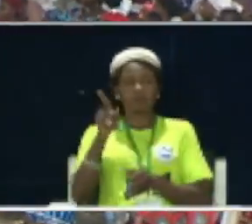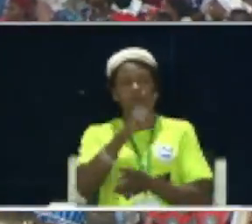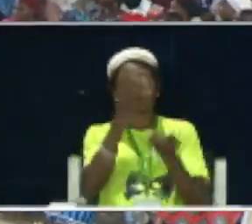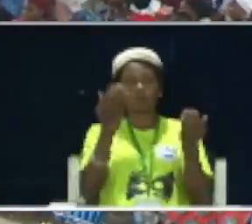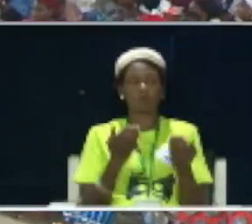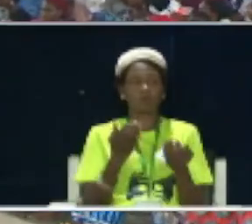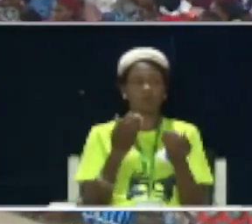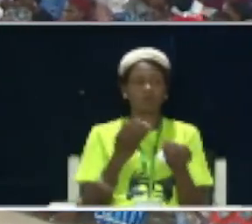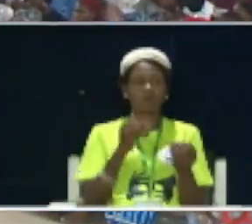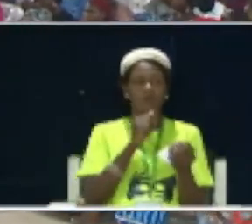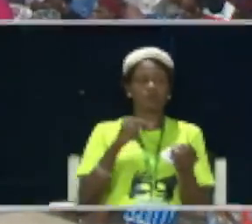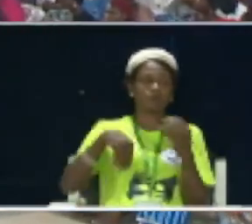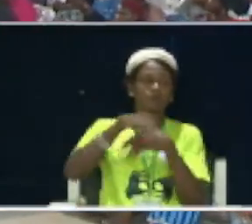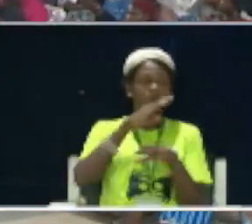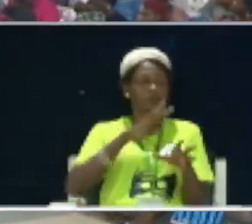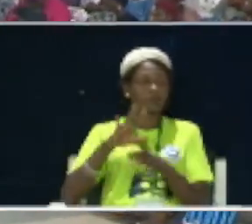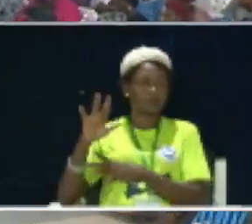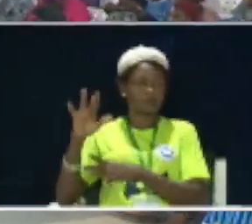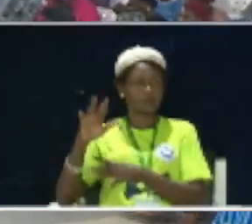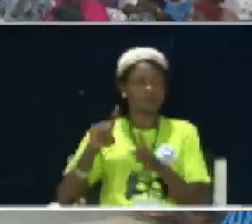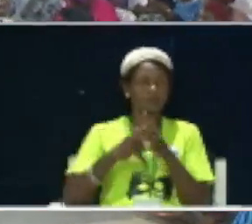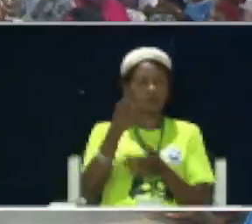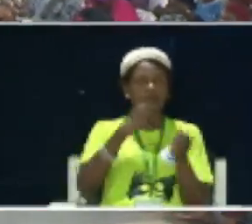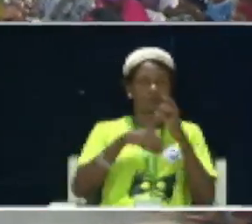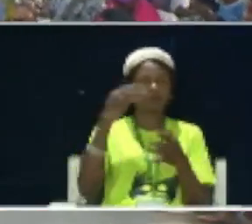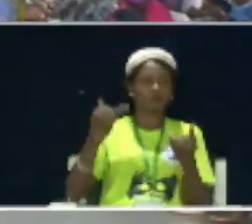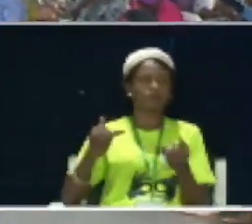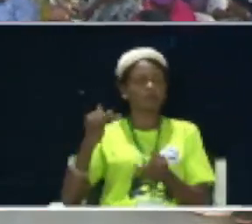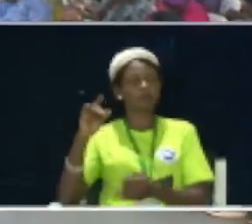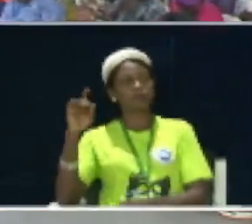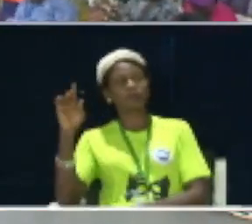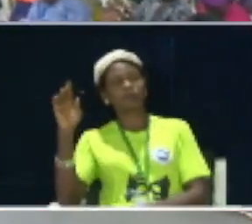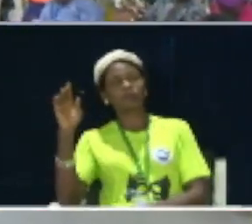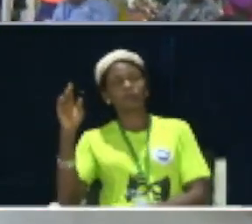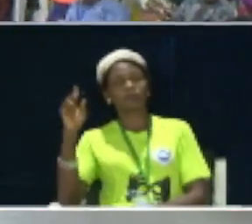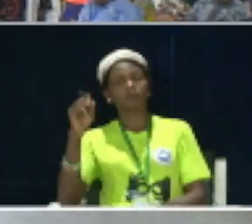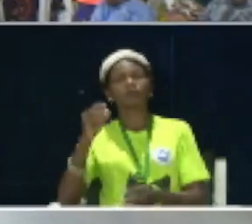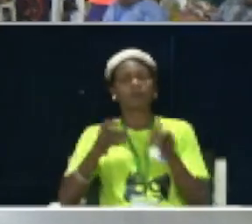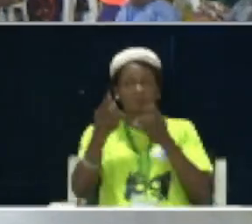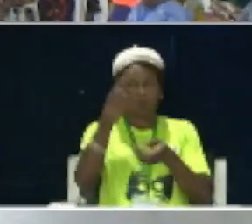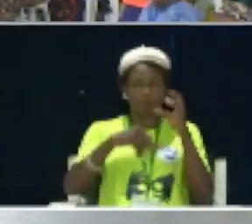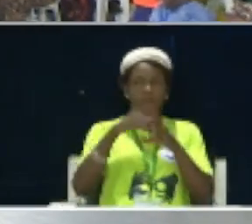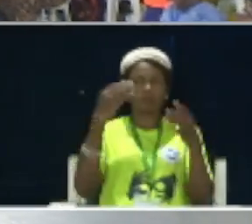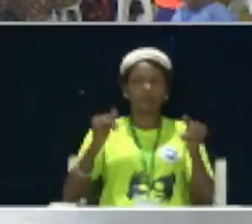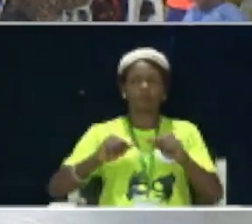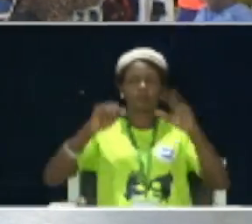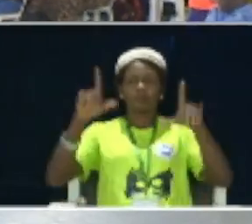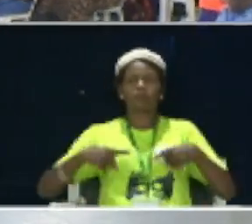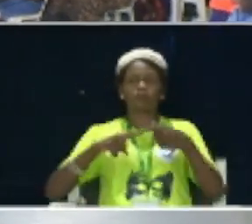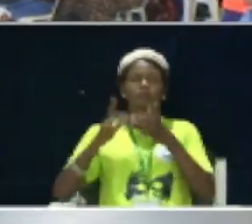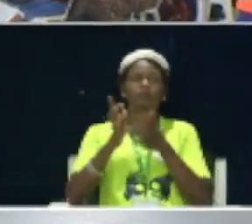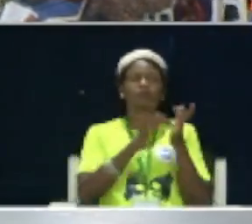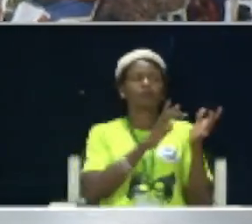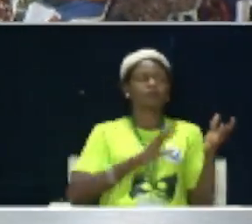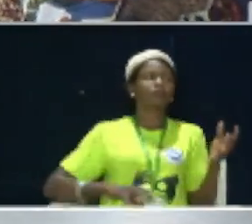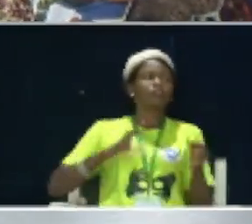an overflow. Start coming. Thank you. Thank you. Double up, double up, double up. And if you are coming from